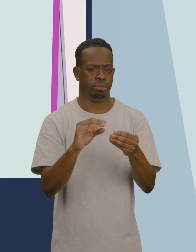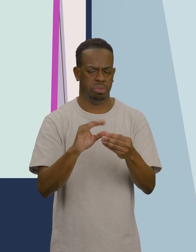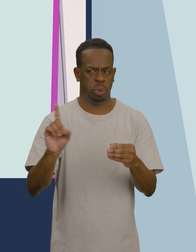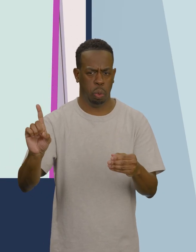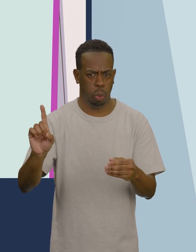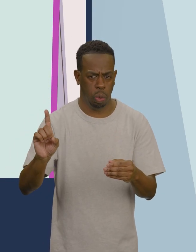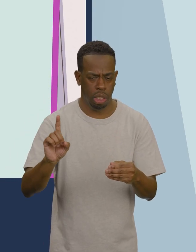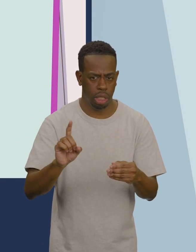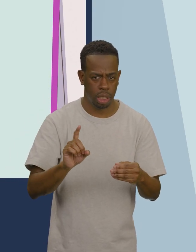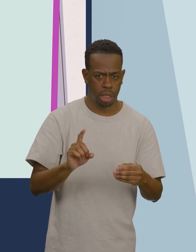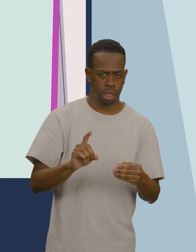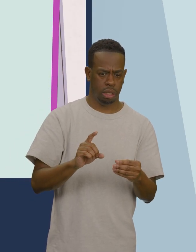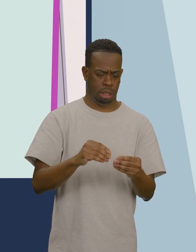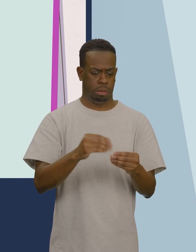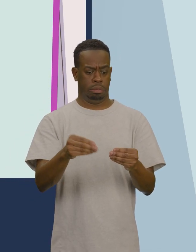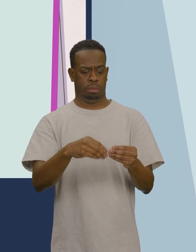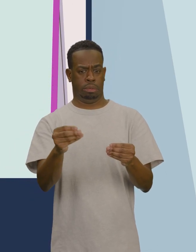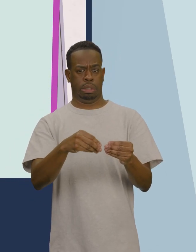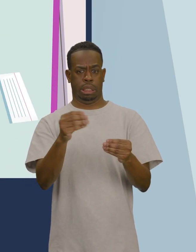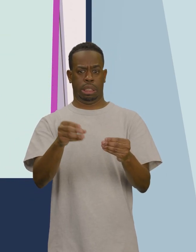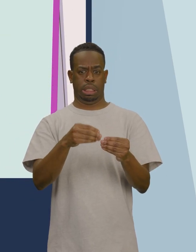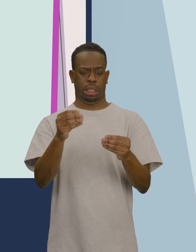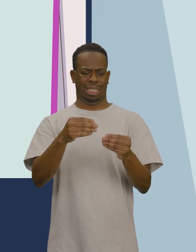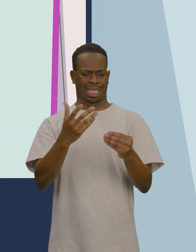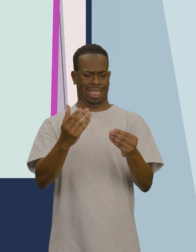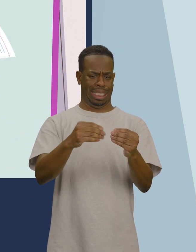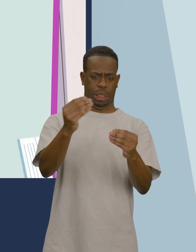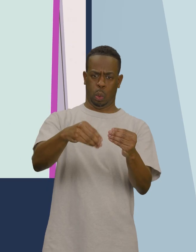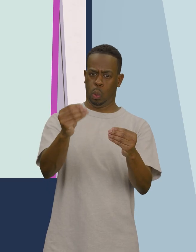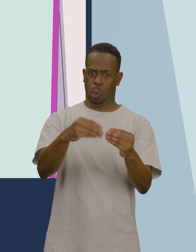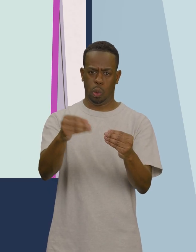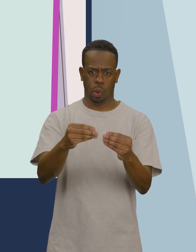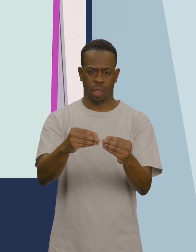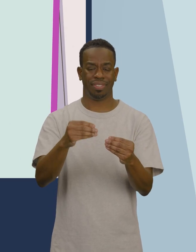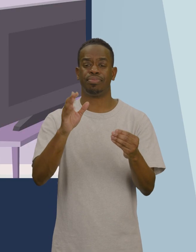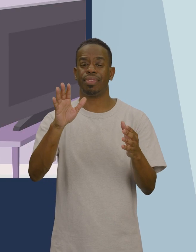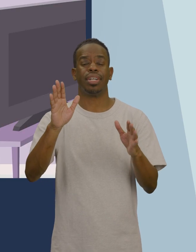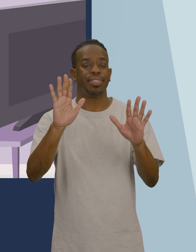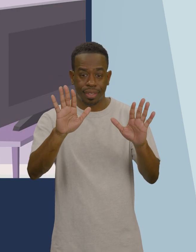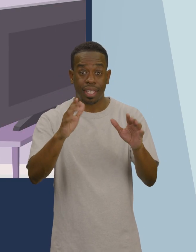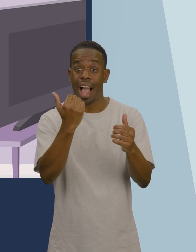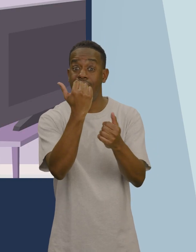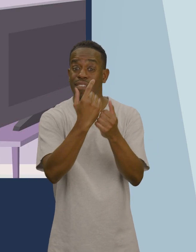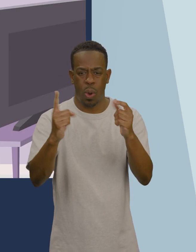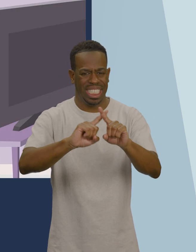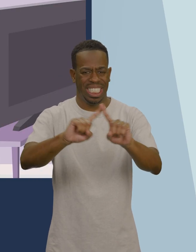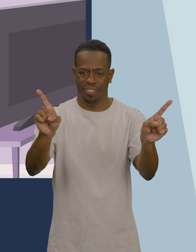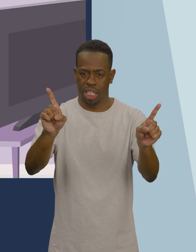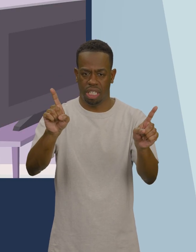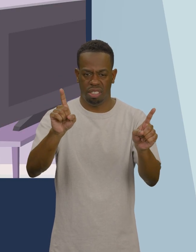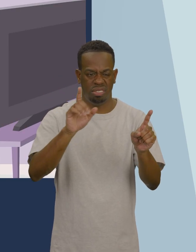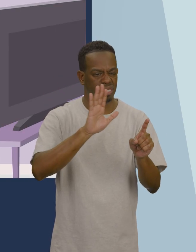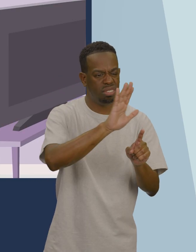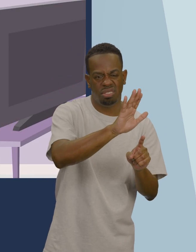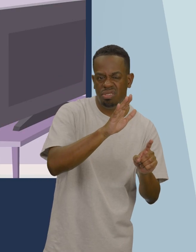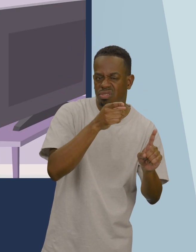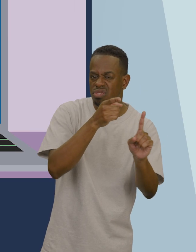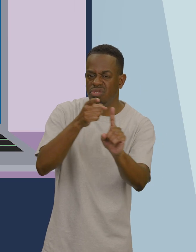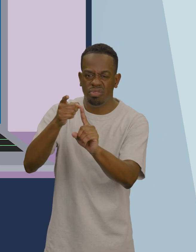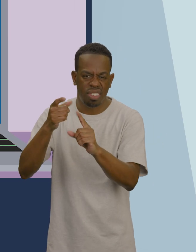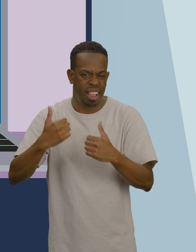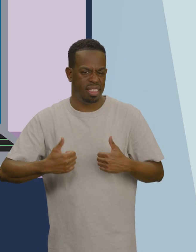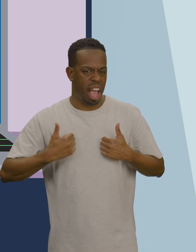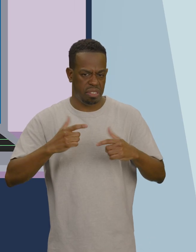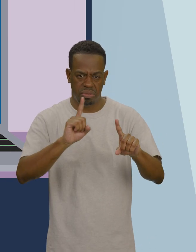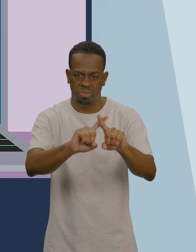just getting to that. Come on, Bass. Find it. Everyone is different, and people can join the regional center system at almost